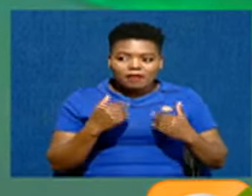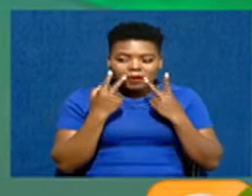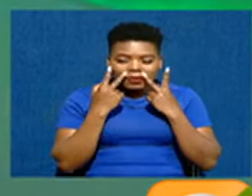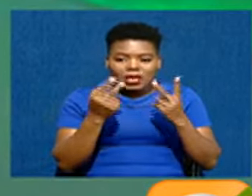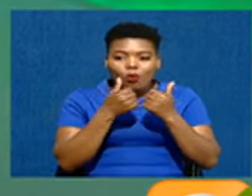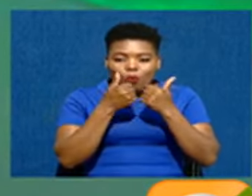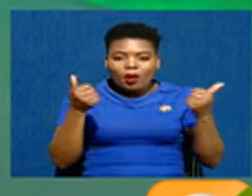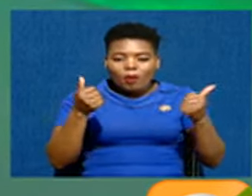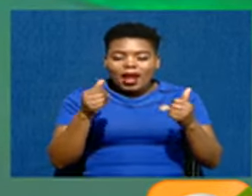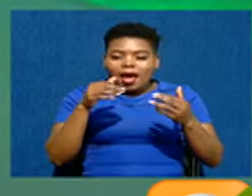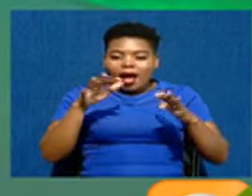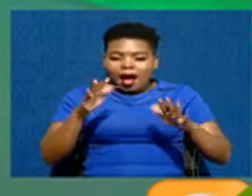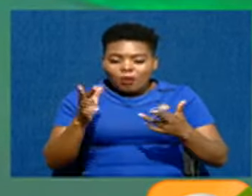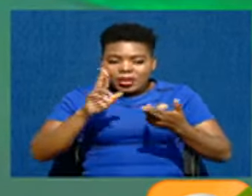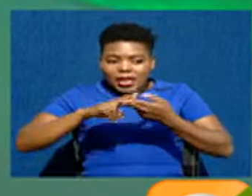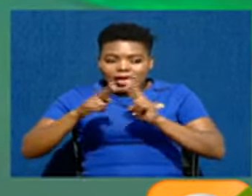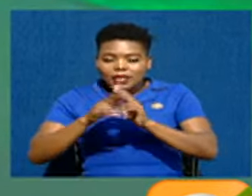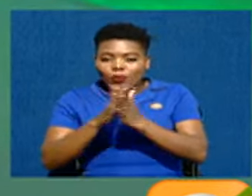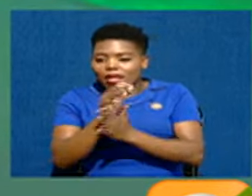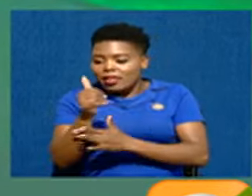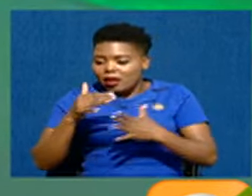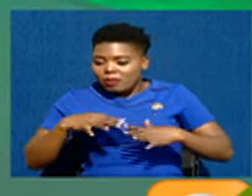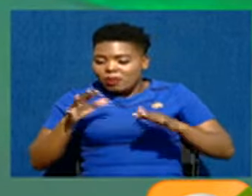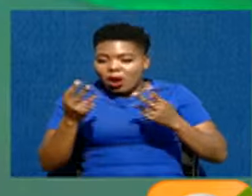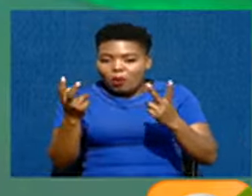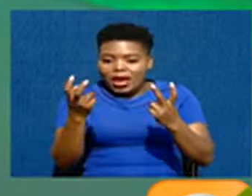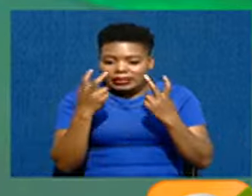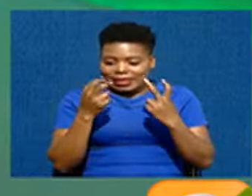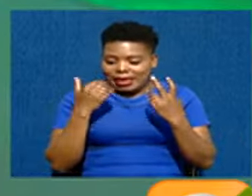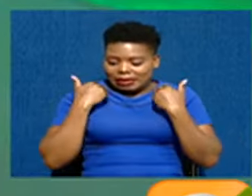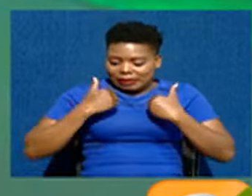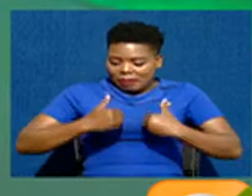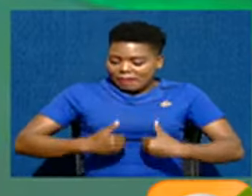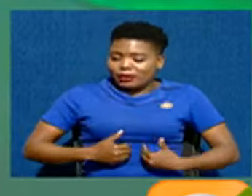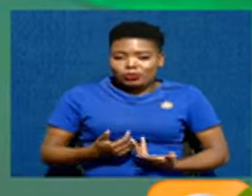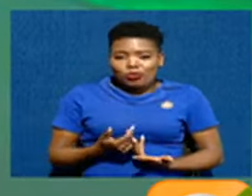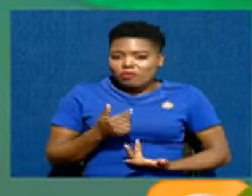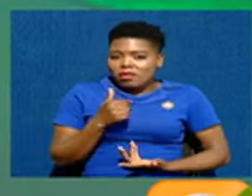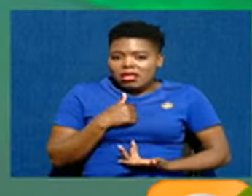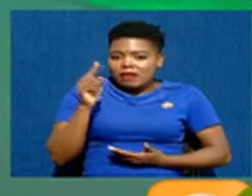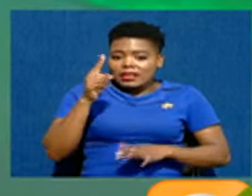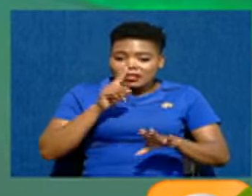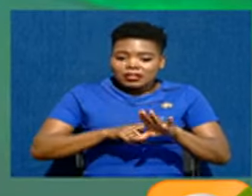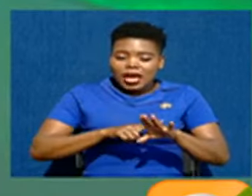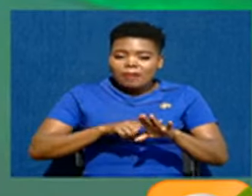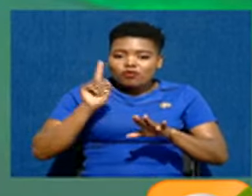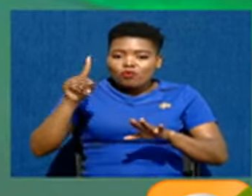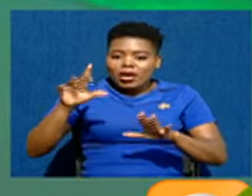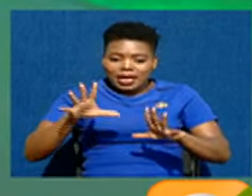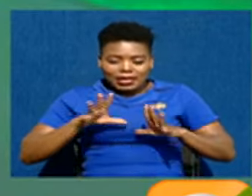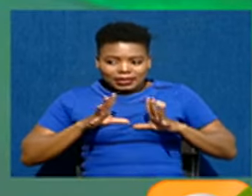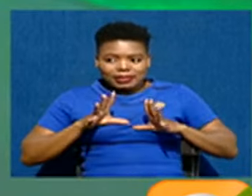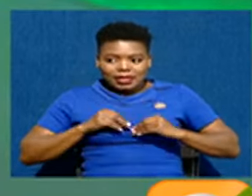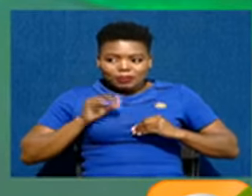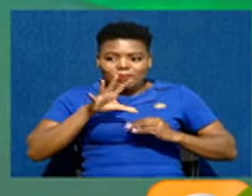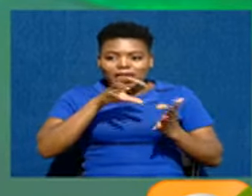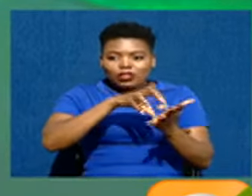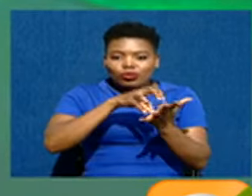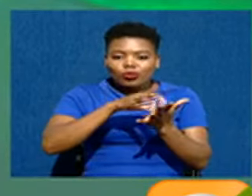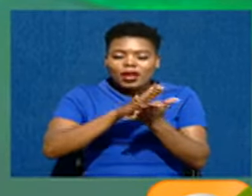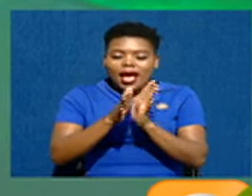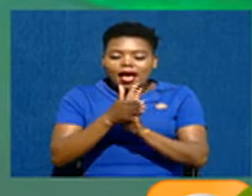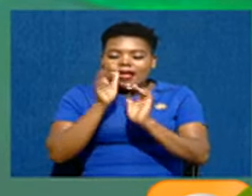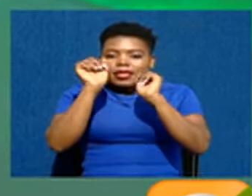with others, how I see myself, my, as in, we are told that first you have to change your mentality. Nothing changes until